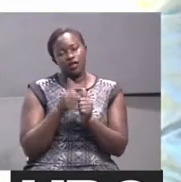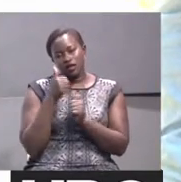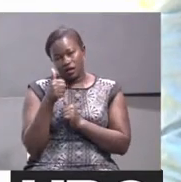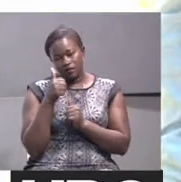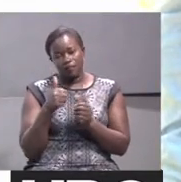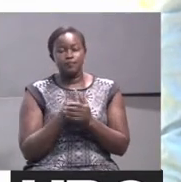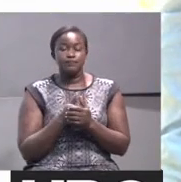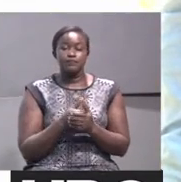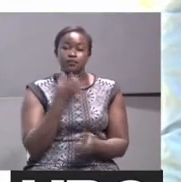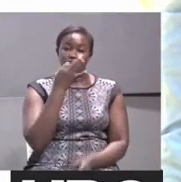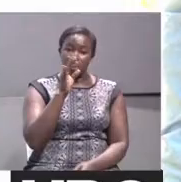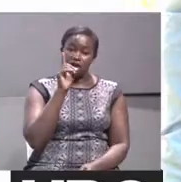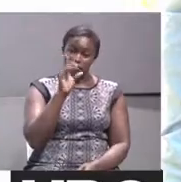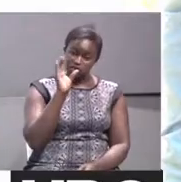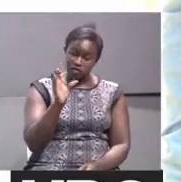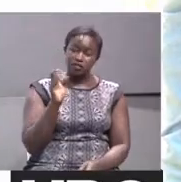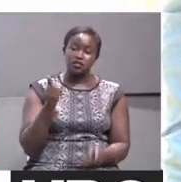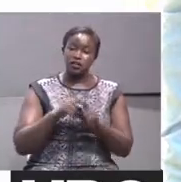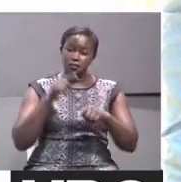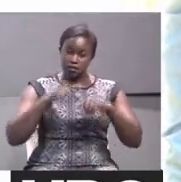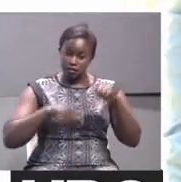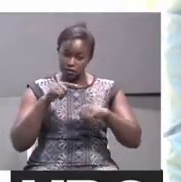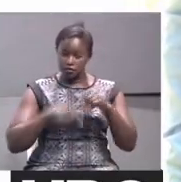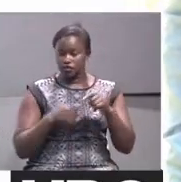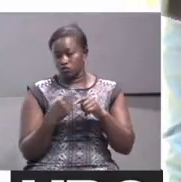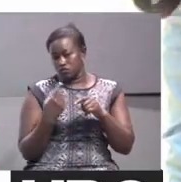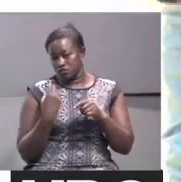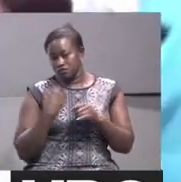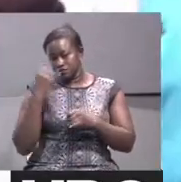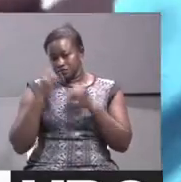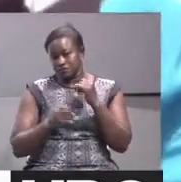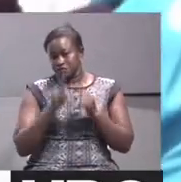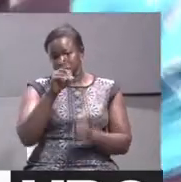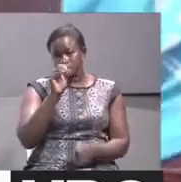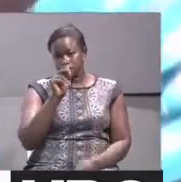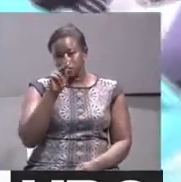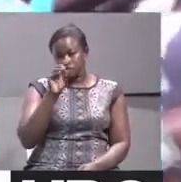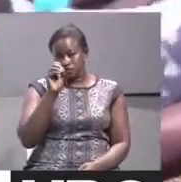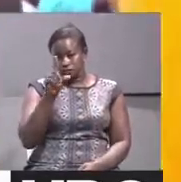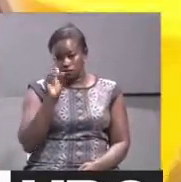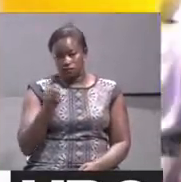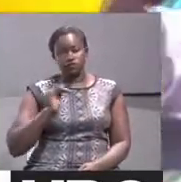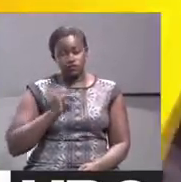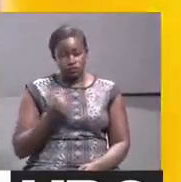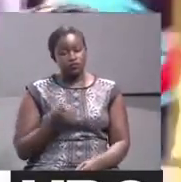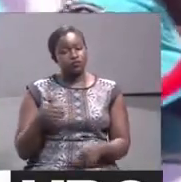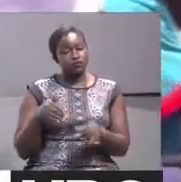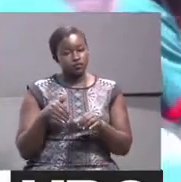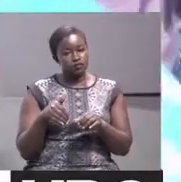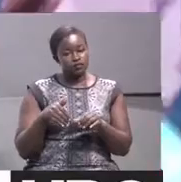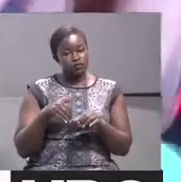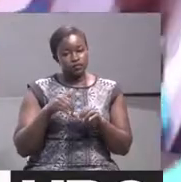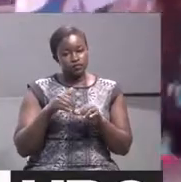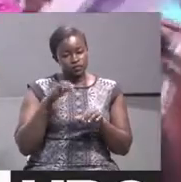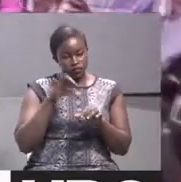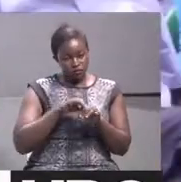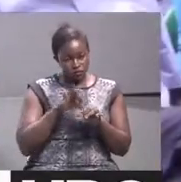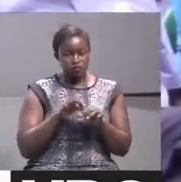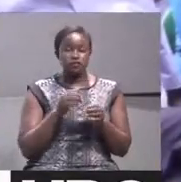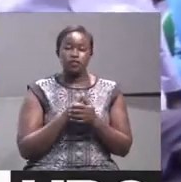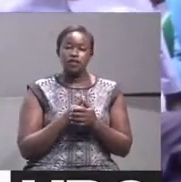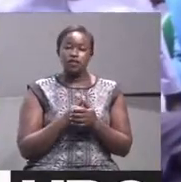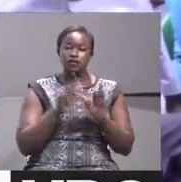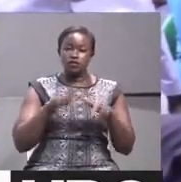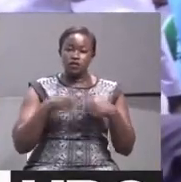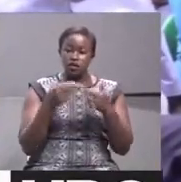in Najanankumbi, who also participated in the just-concluded Dokolo Woman Member of Parliament by-election, say the results indicate that Dokolo